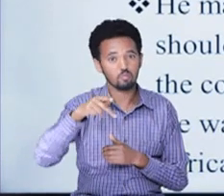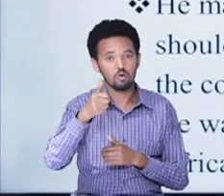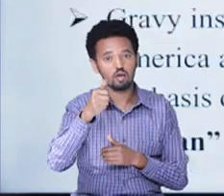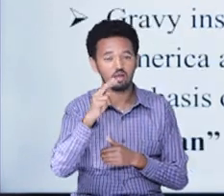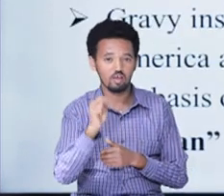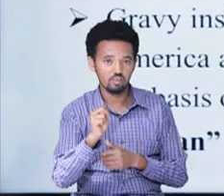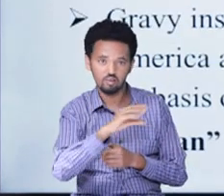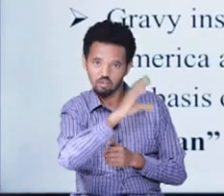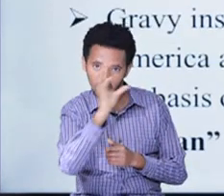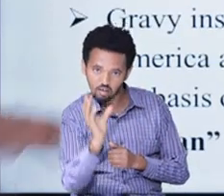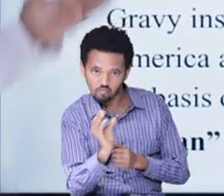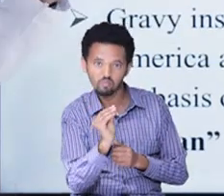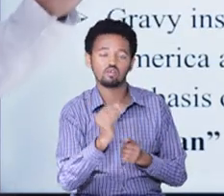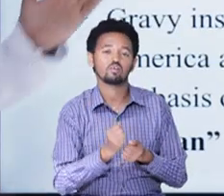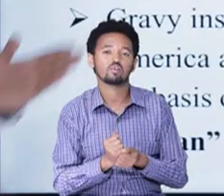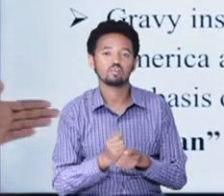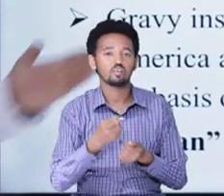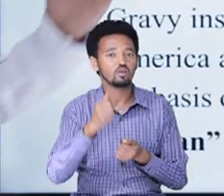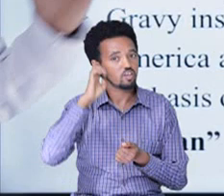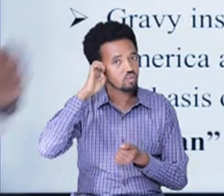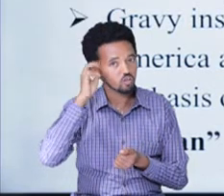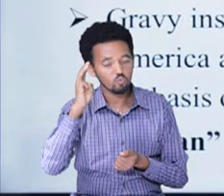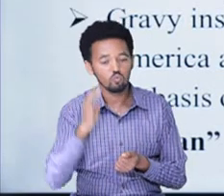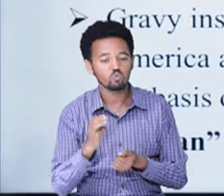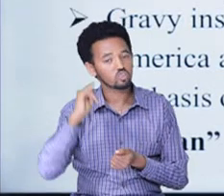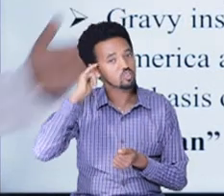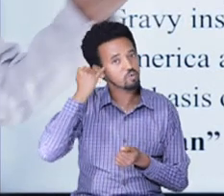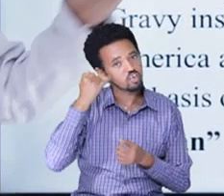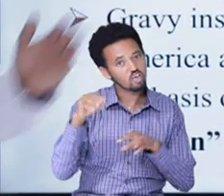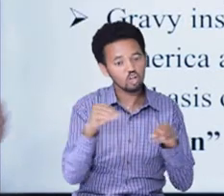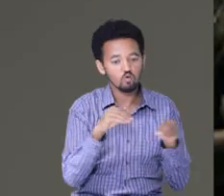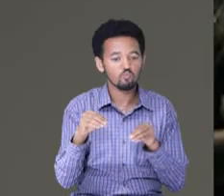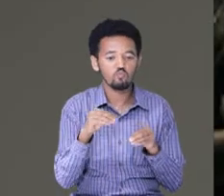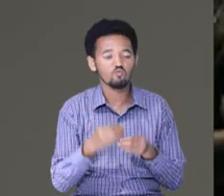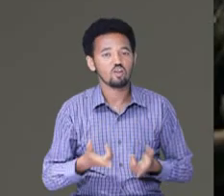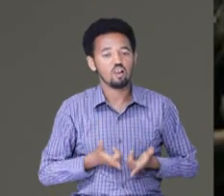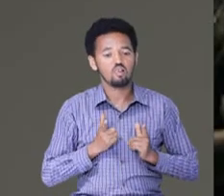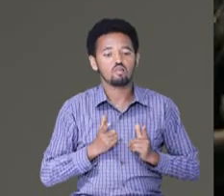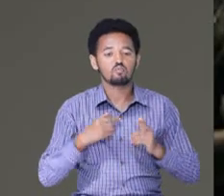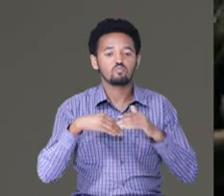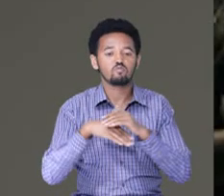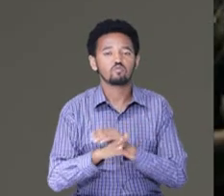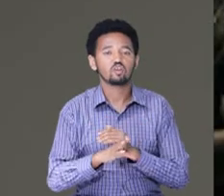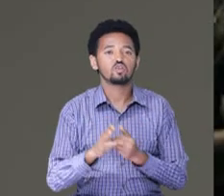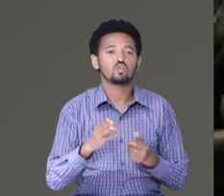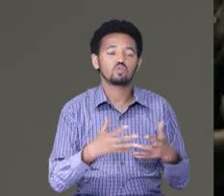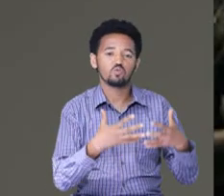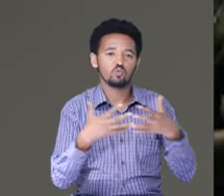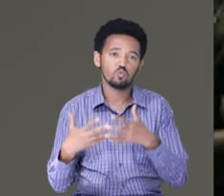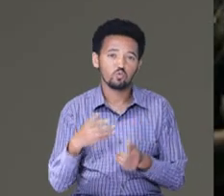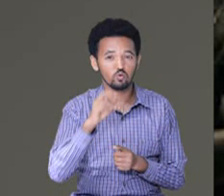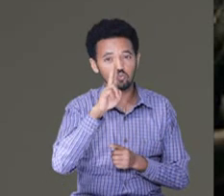the idea of Marcus Garvey, he was a Jamaican who moved to and lived in USA. He was